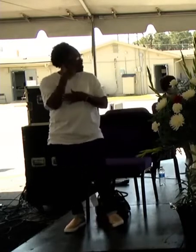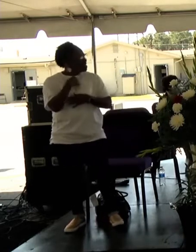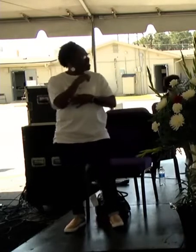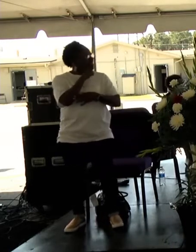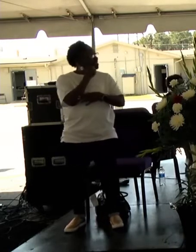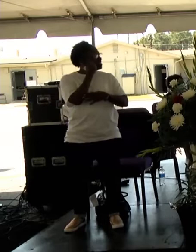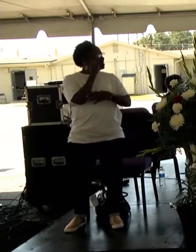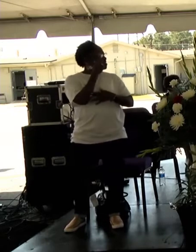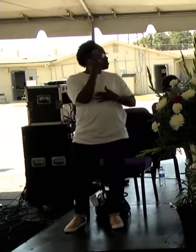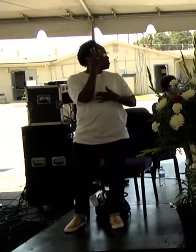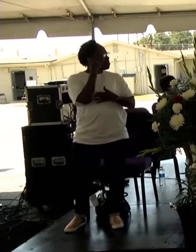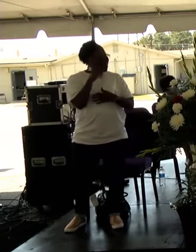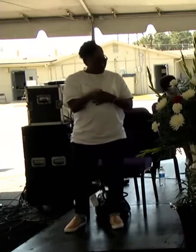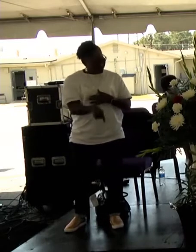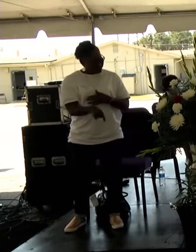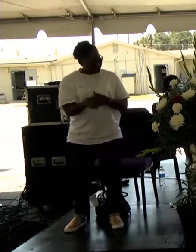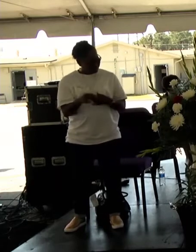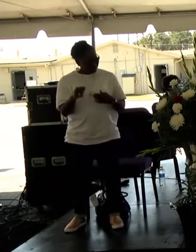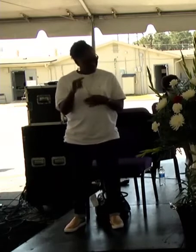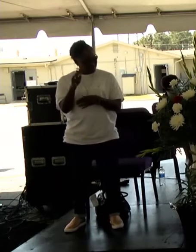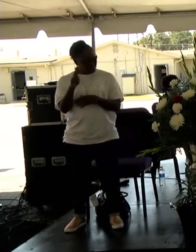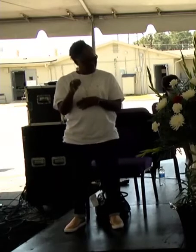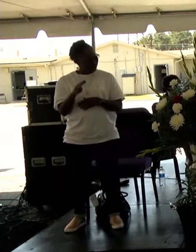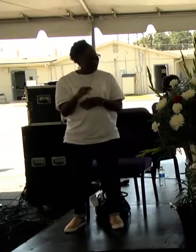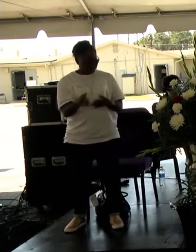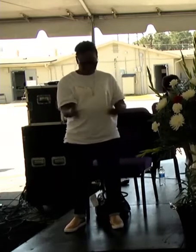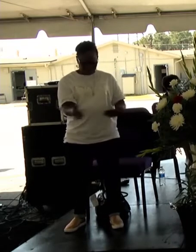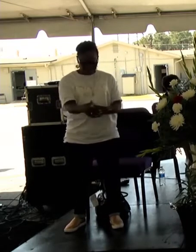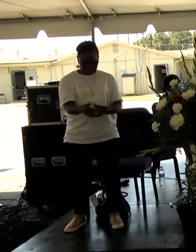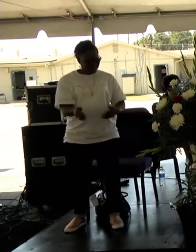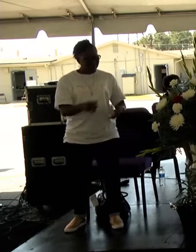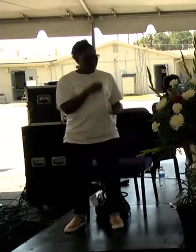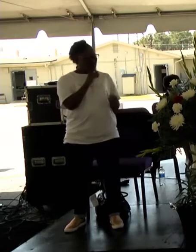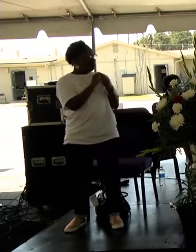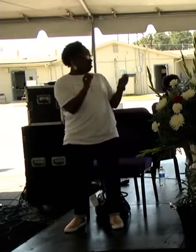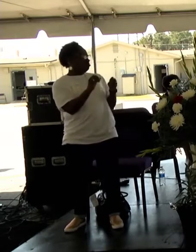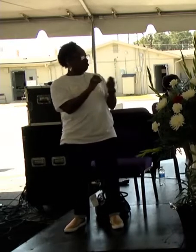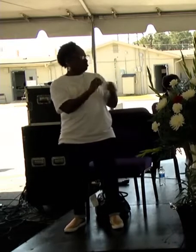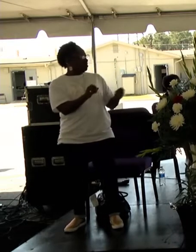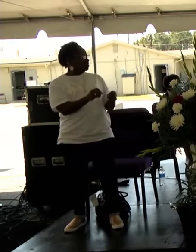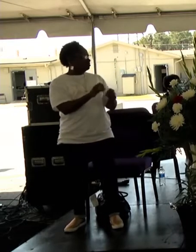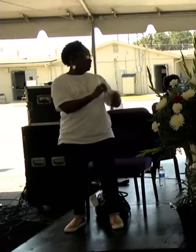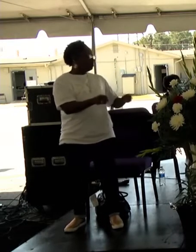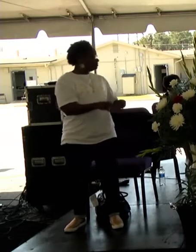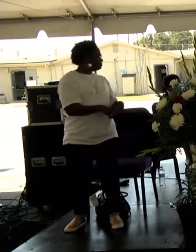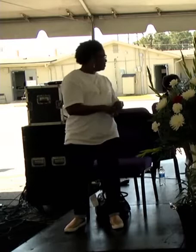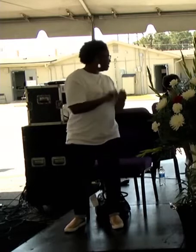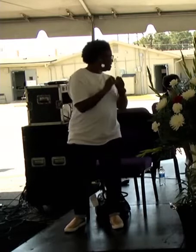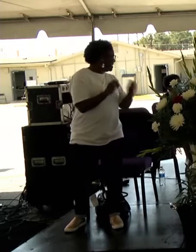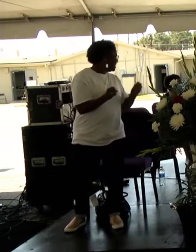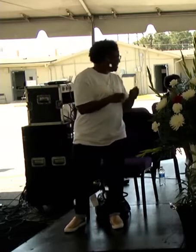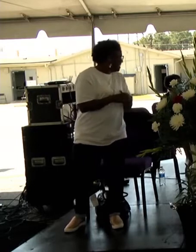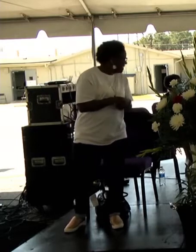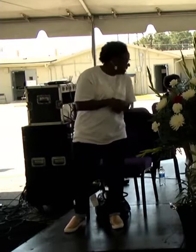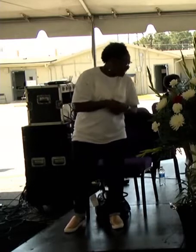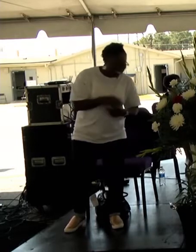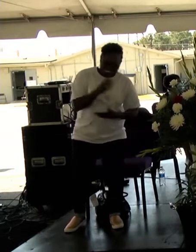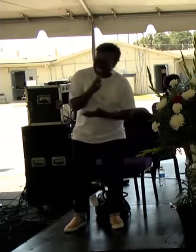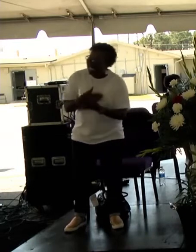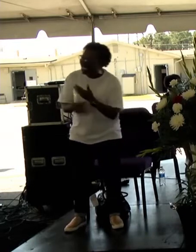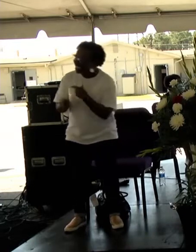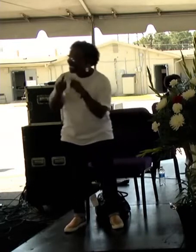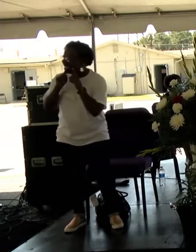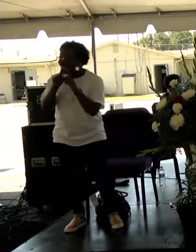couldn't understand why the tub wasn't there." My wife said, "What's that?" I said, "Ain't nothing, it ain't nothing, it ain't nothing. It's just something that I